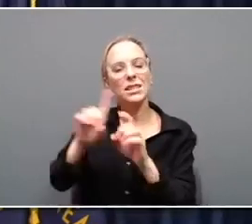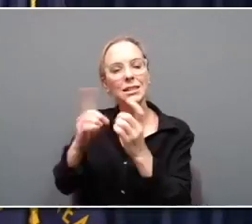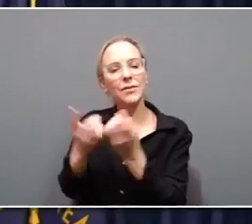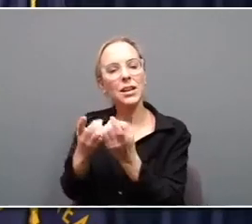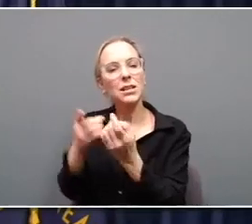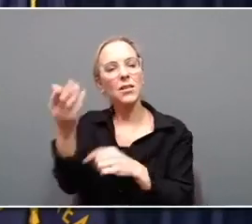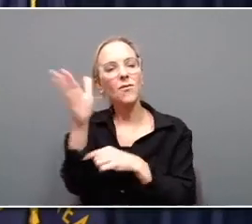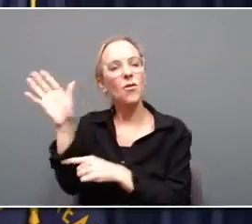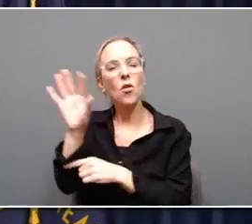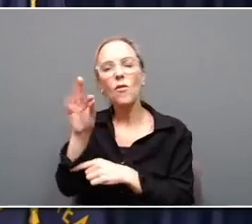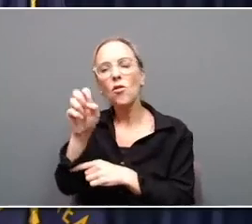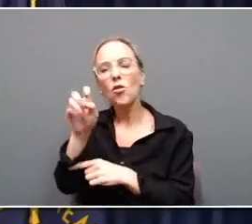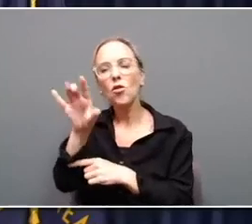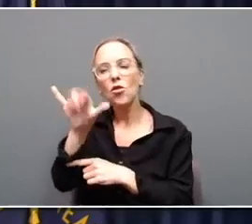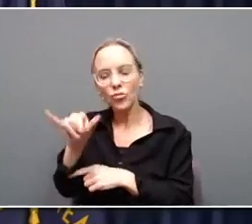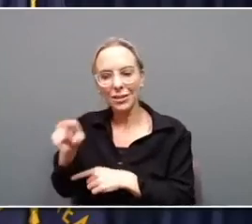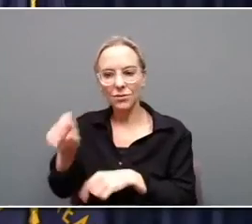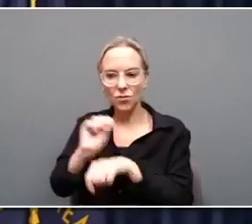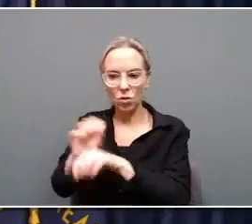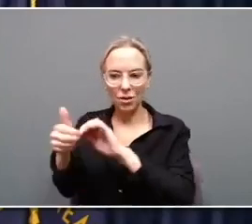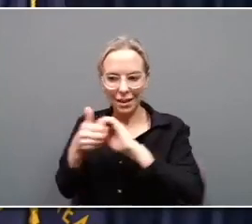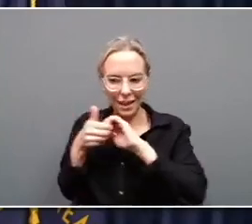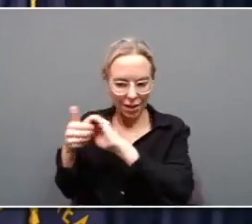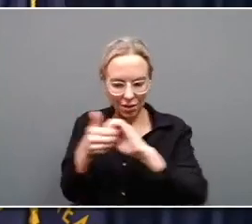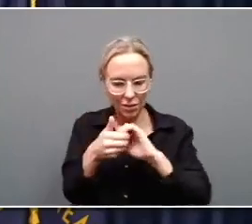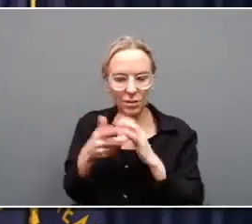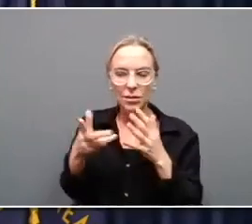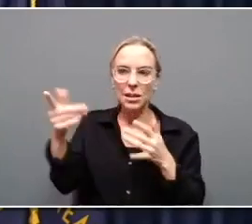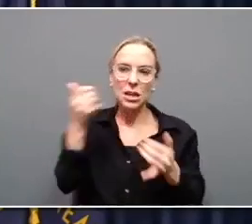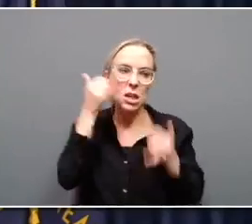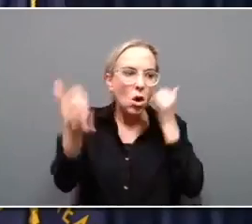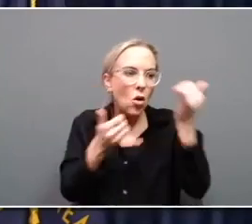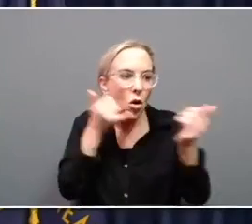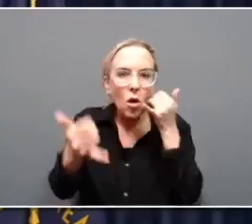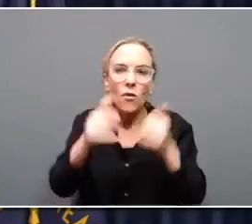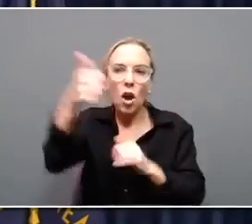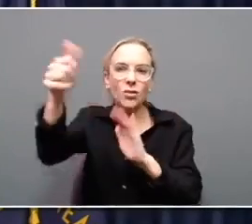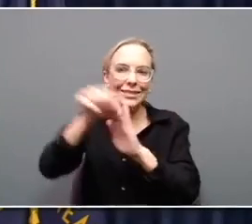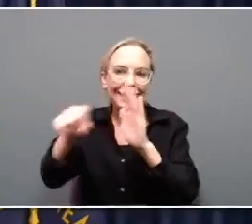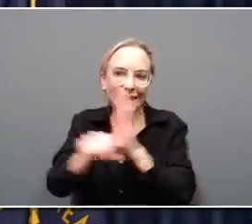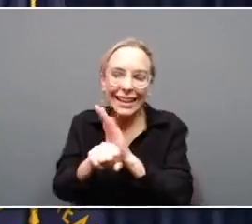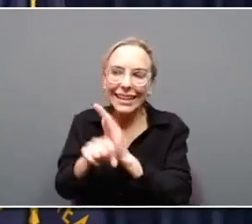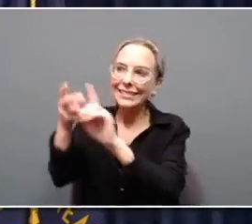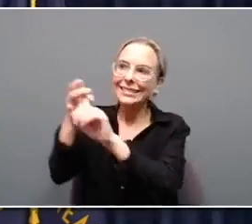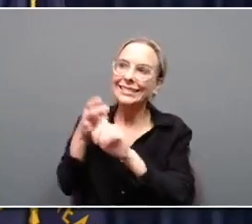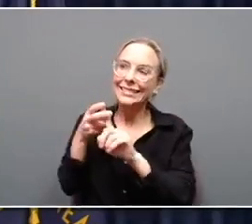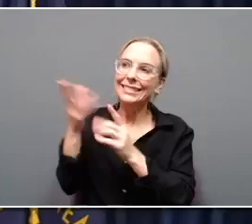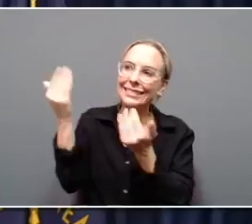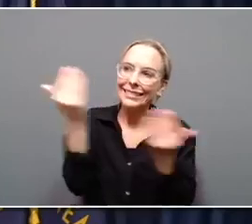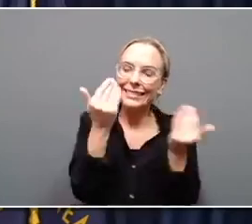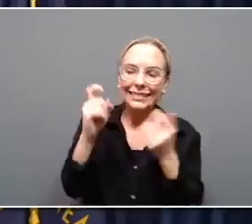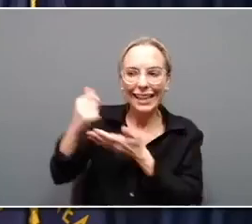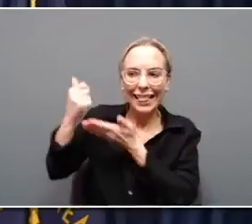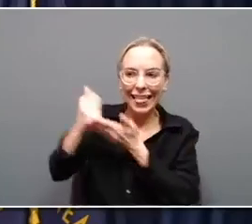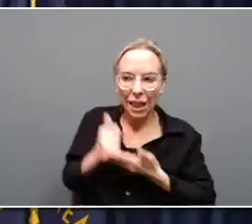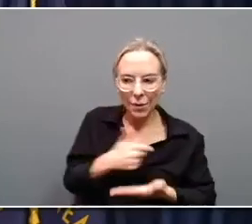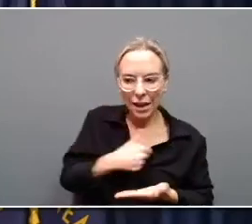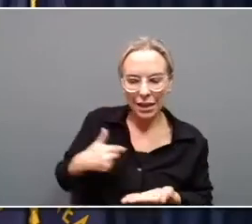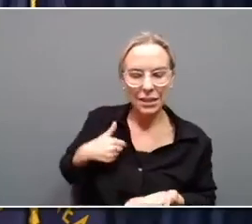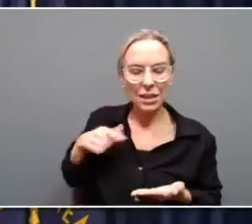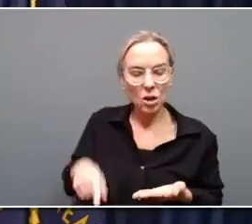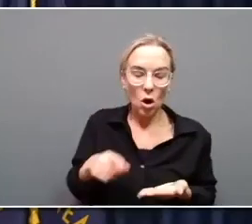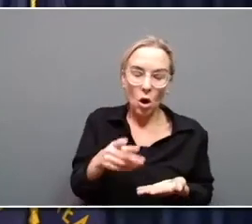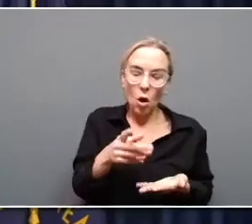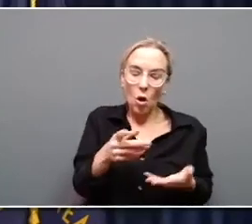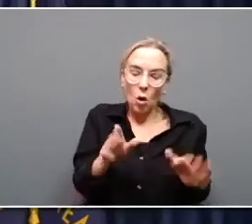and who responded really quickly, calling in people from other states. This is truly seeing something that could have gotten out of hand